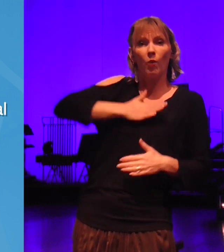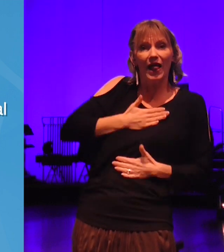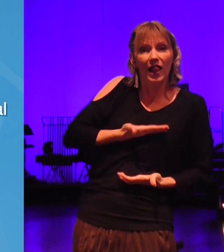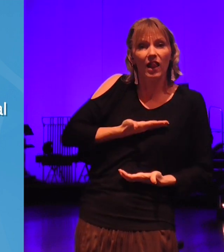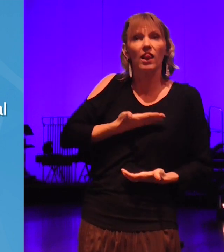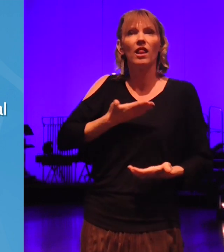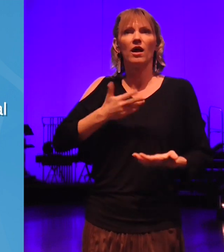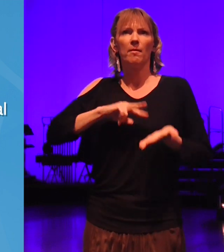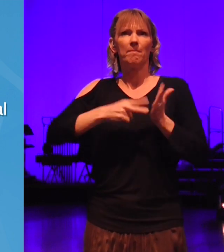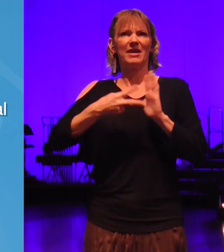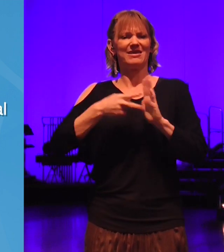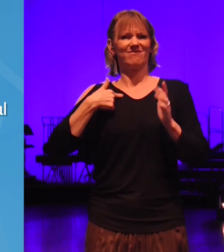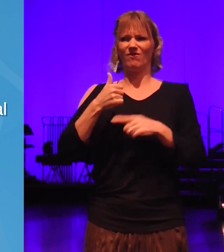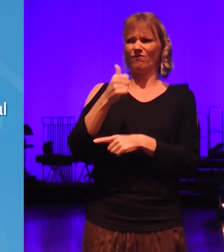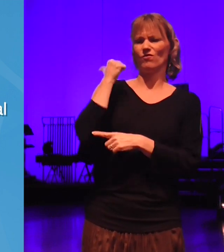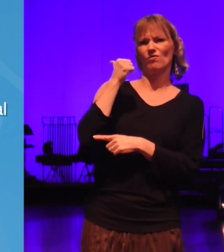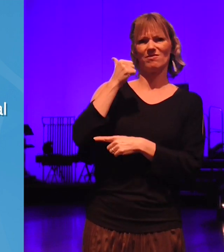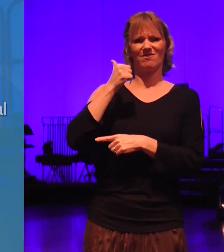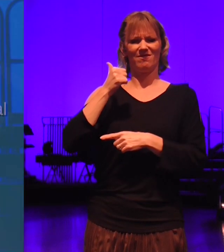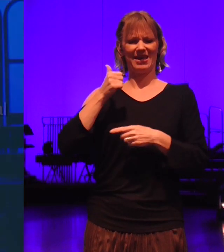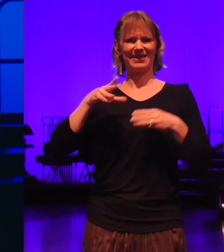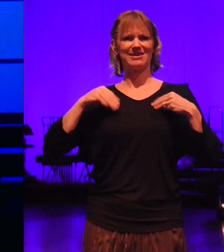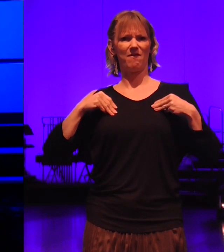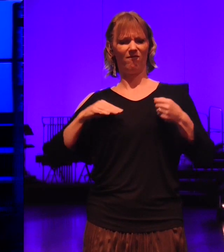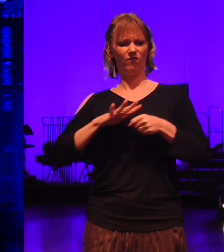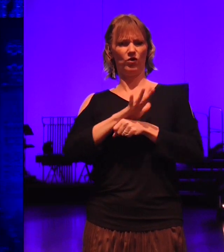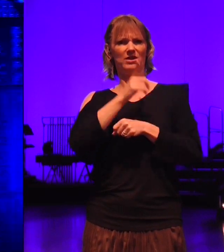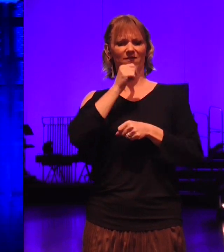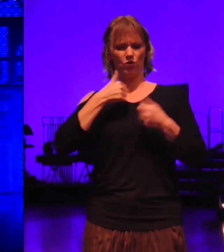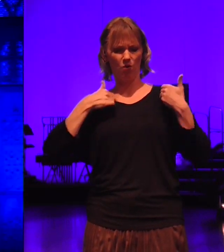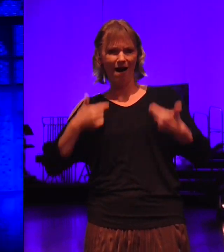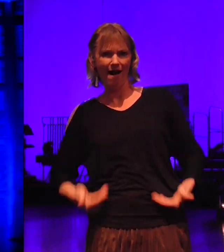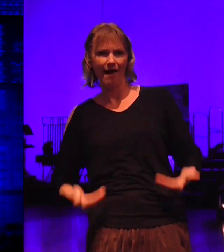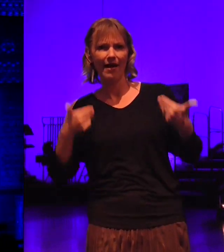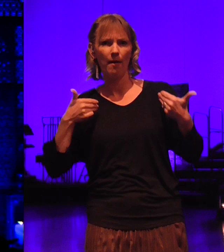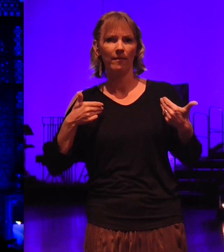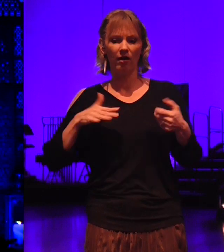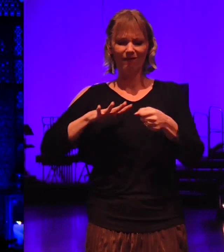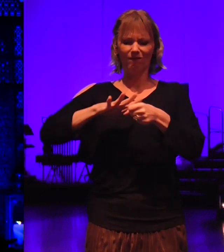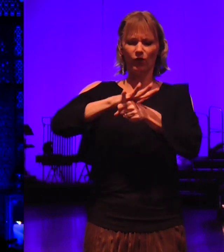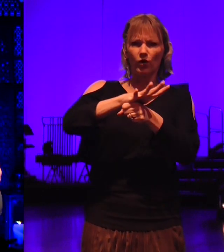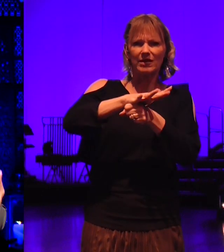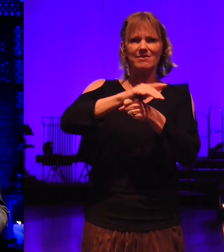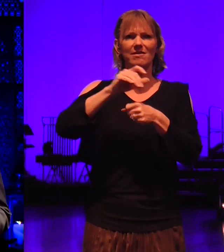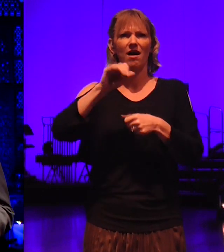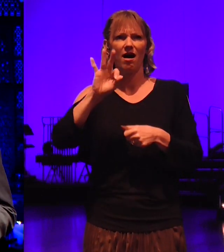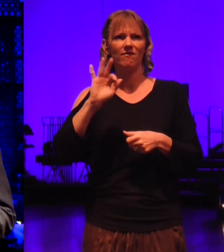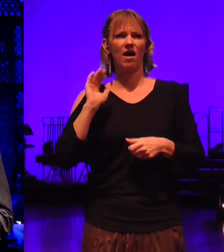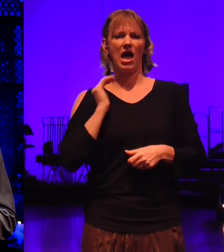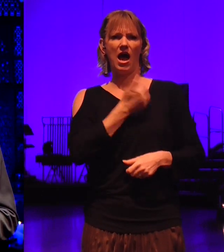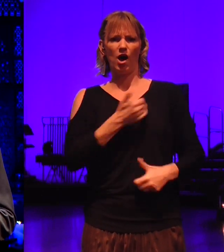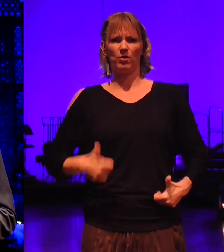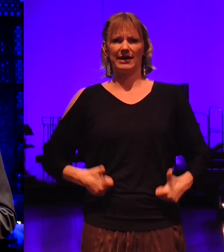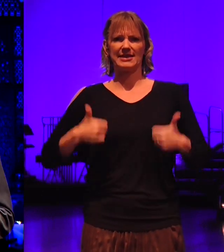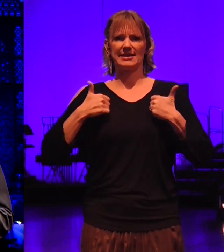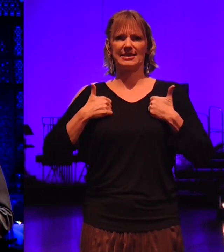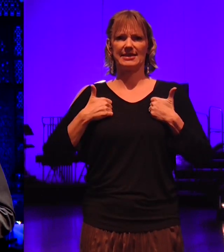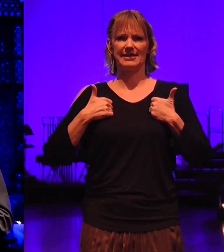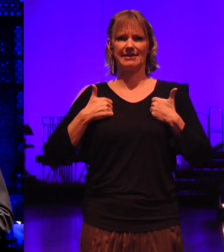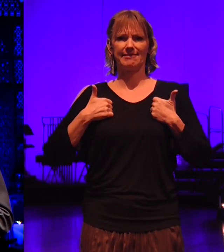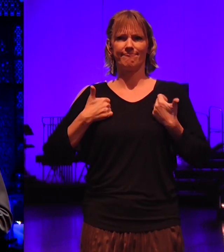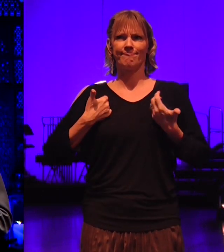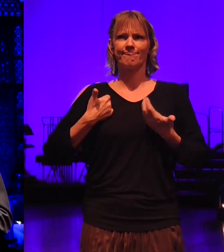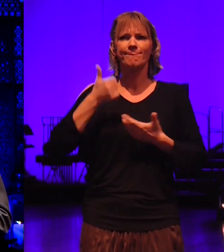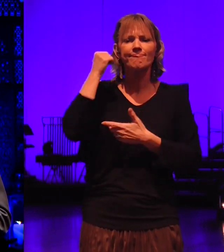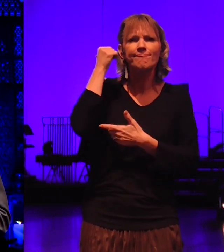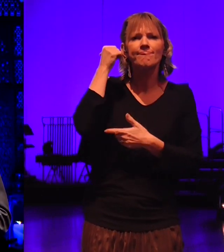of my existence." I love that phrase, the fullness of our existence. Rooted in